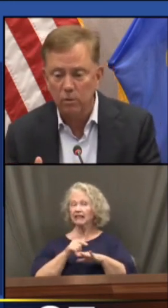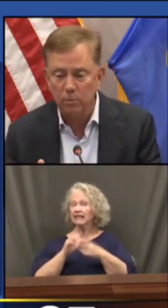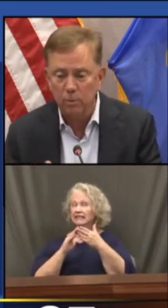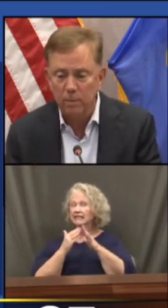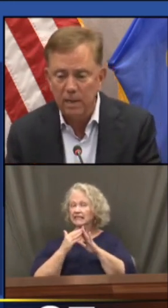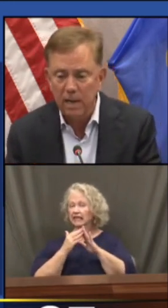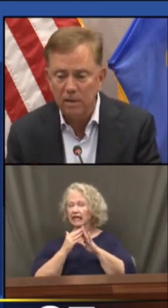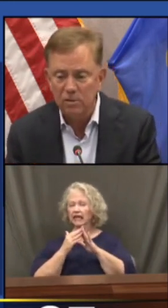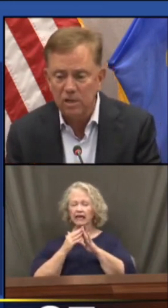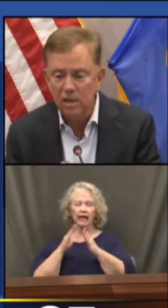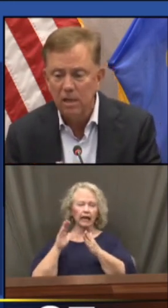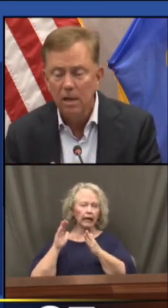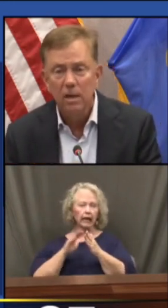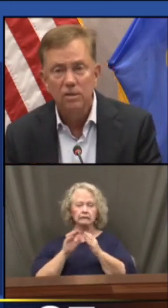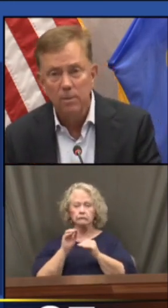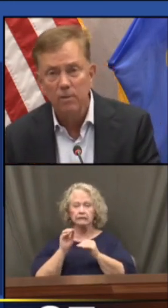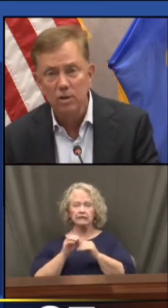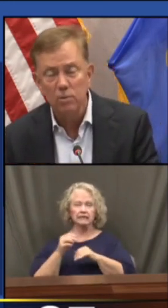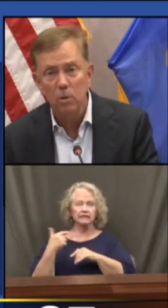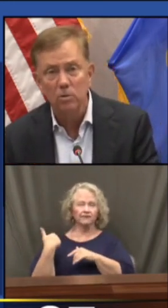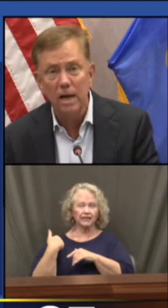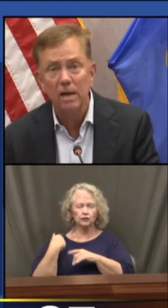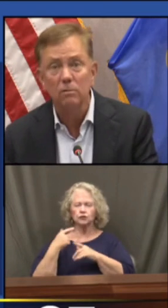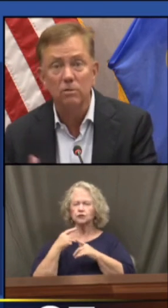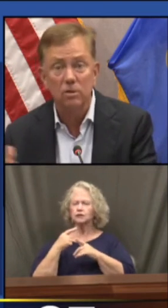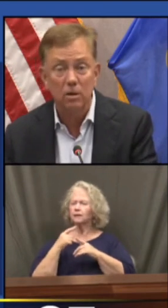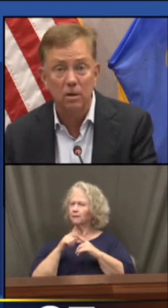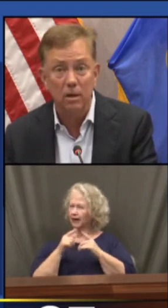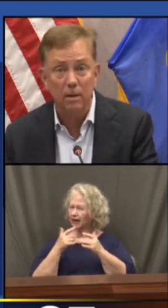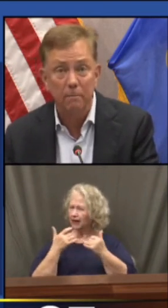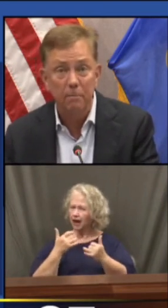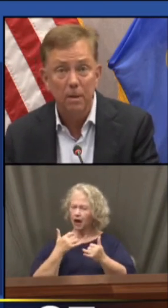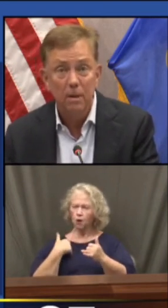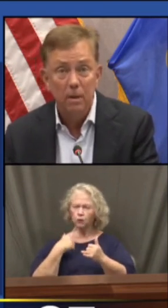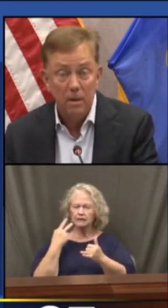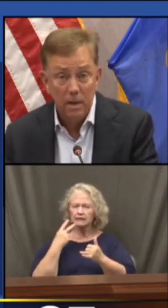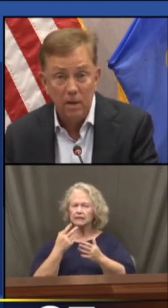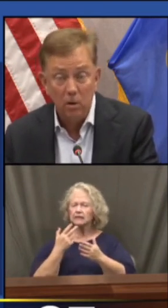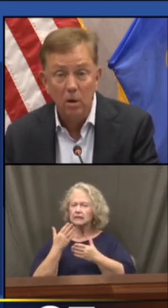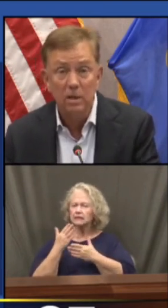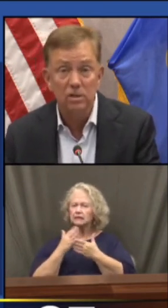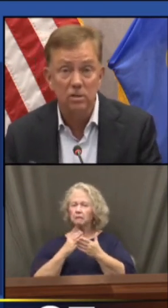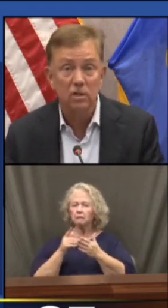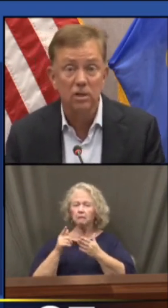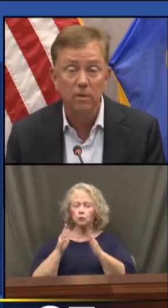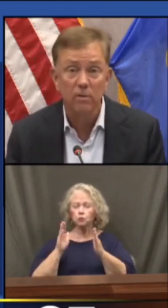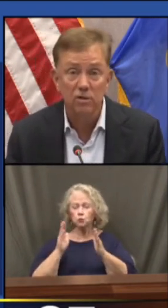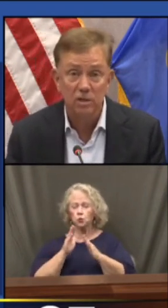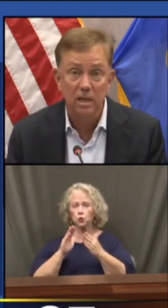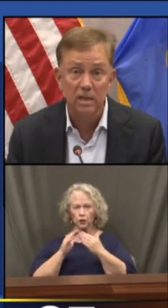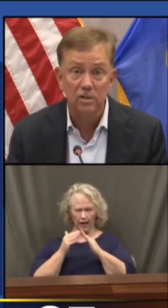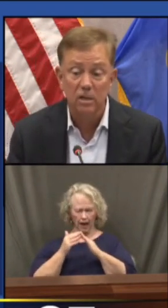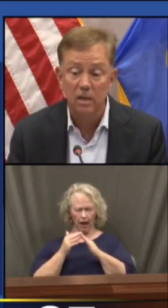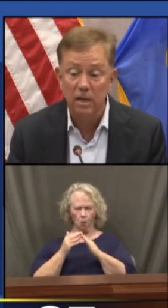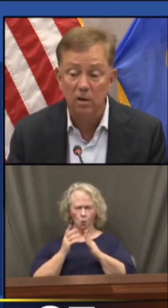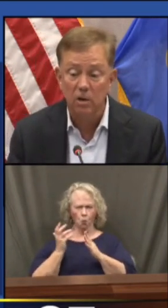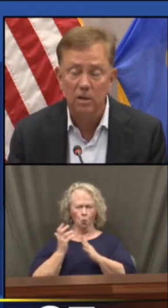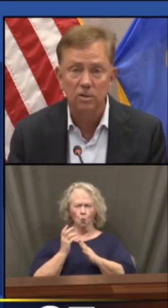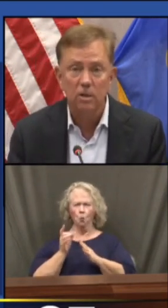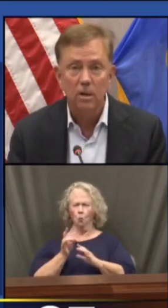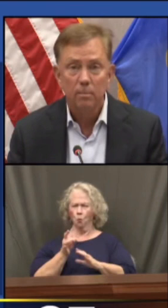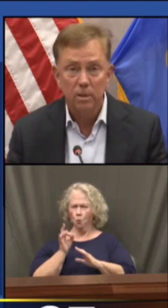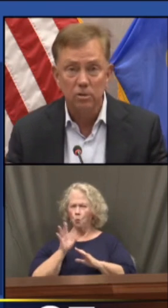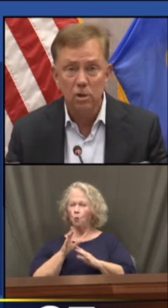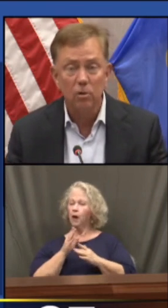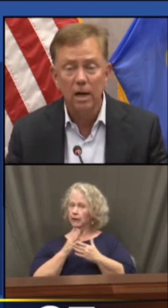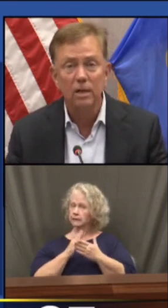more vulnerable, but now you'll see some of our small towns are hit hardest, some of our cities hit